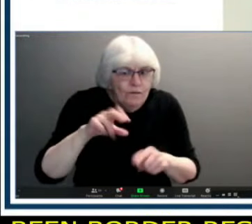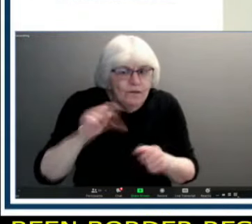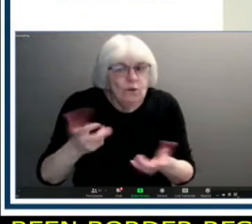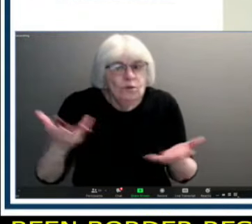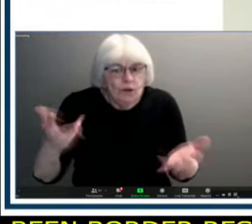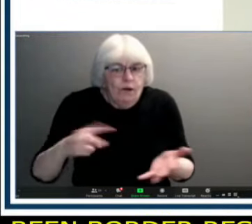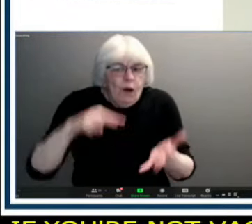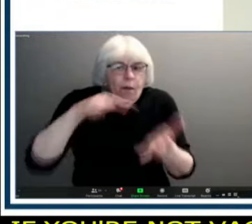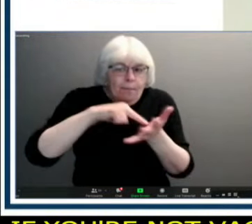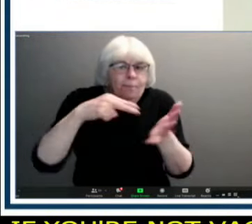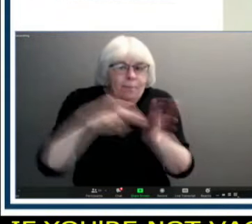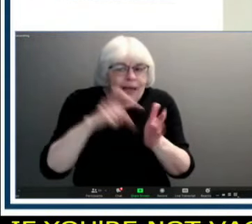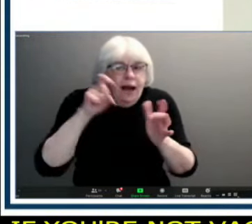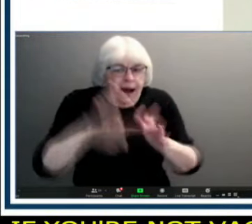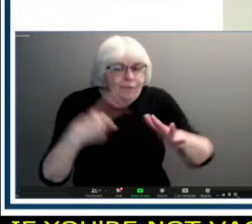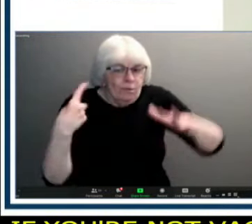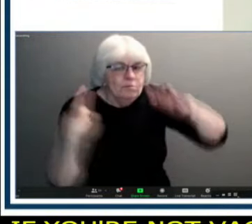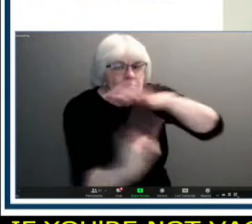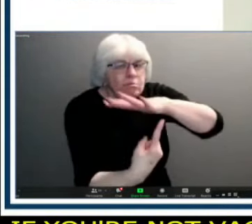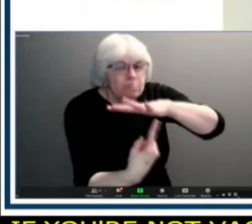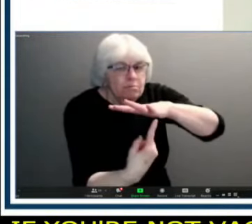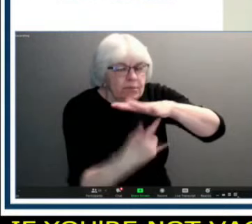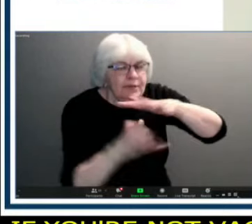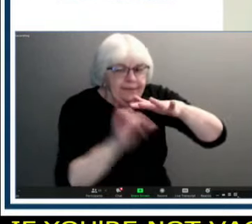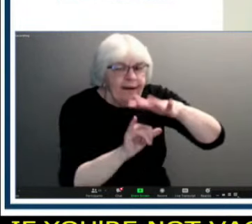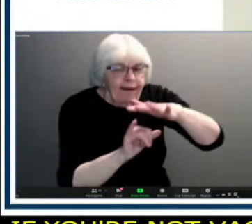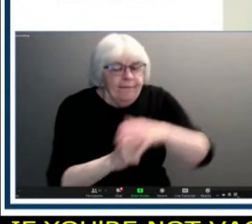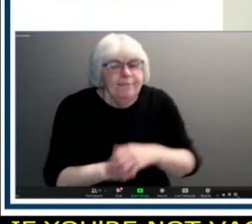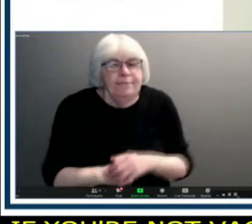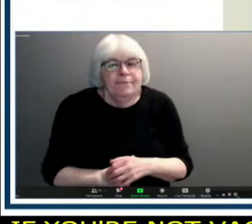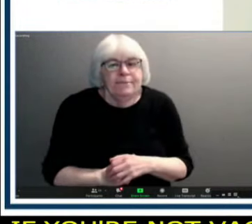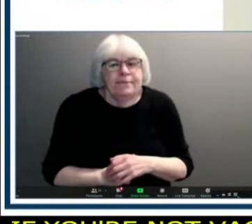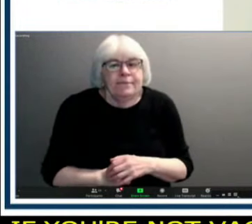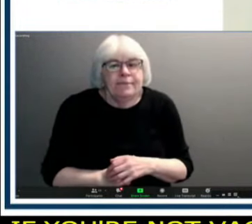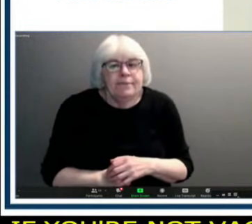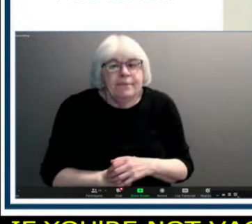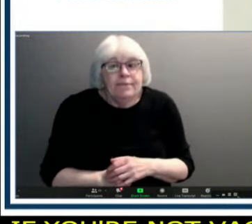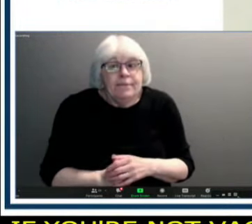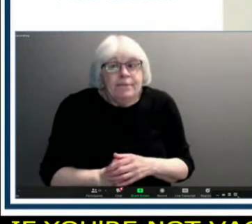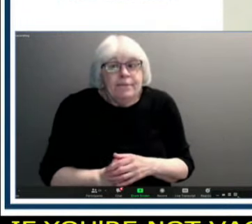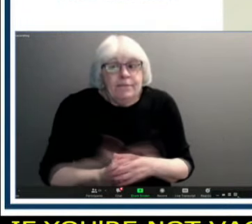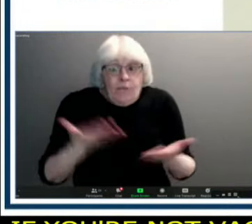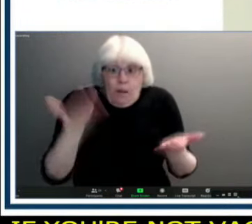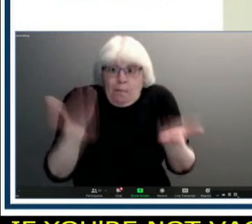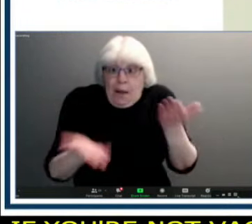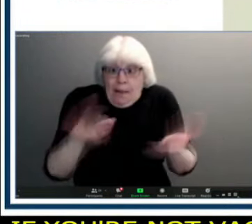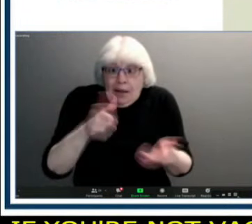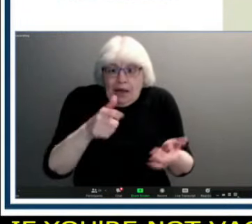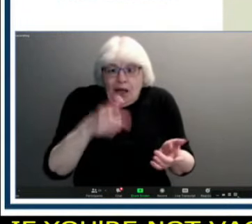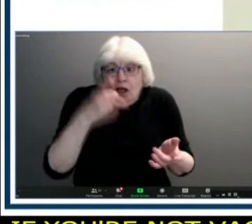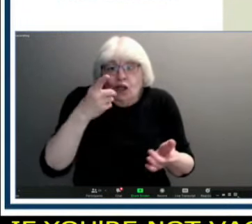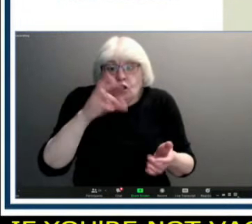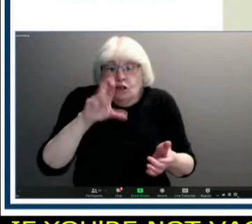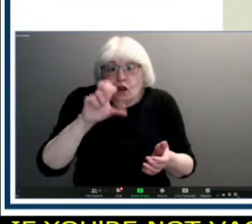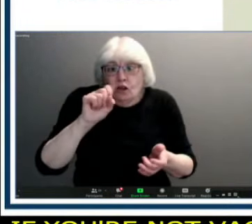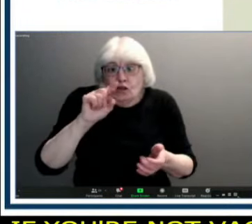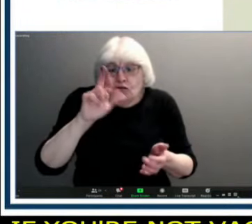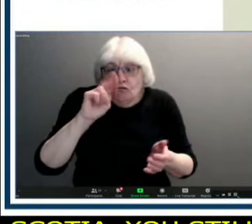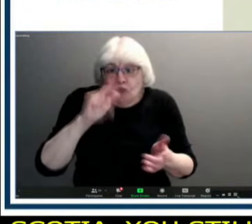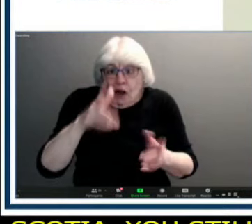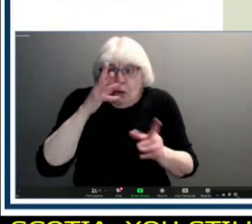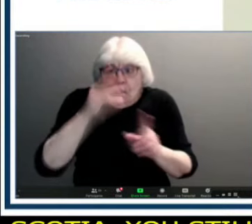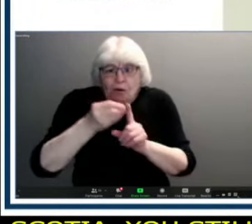So I'll get Dr. Strang to elaborate, but it's not been a topic of our recent discussions